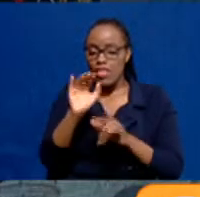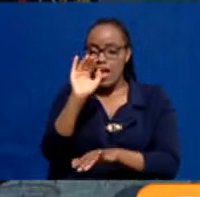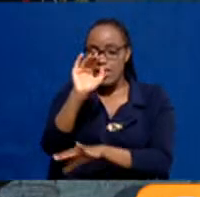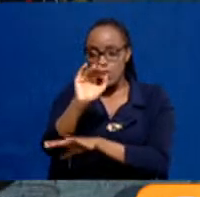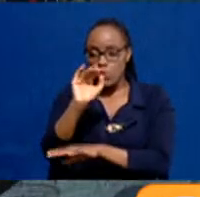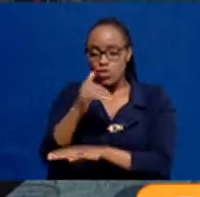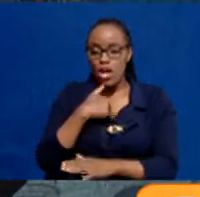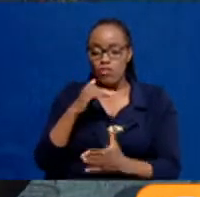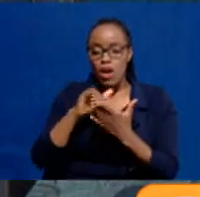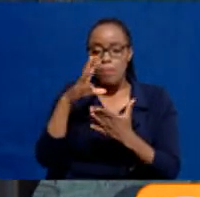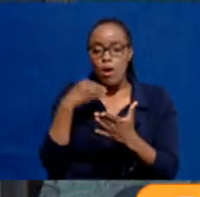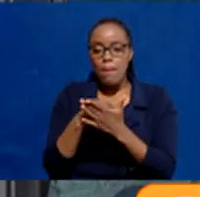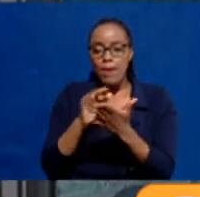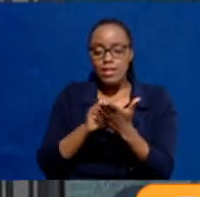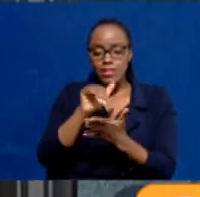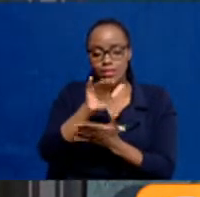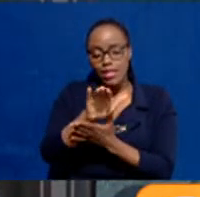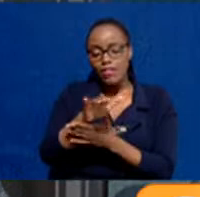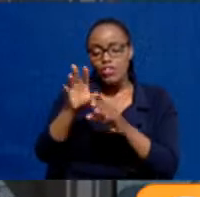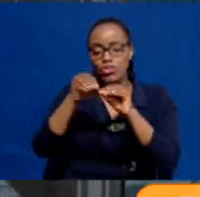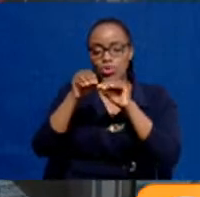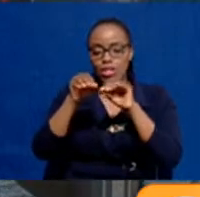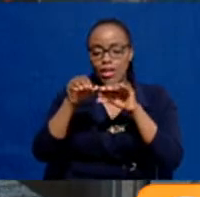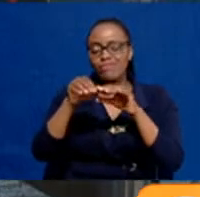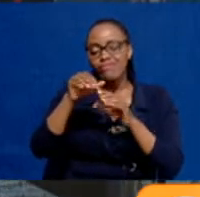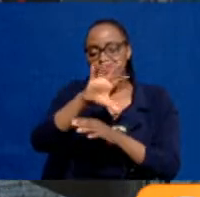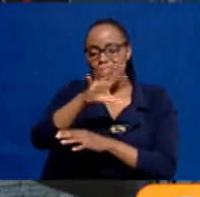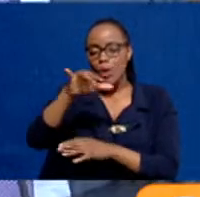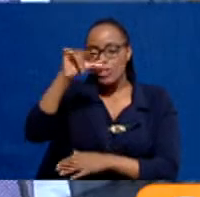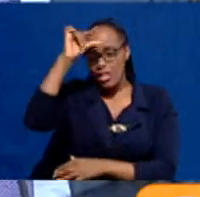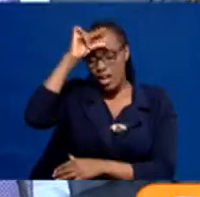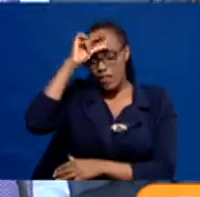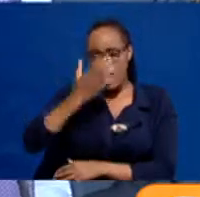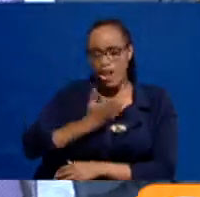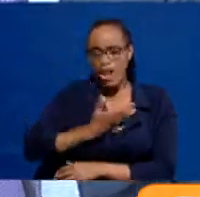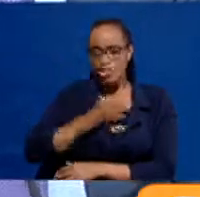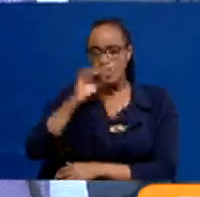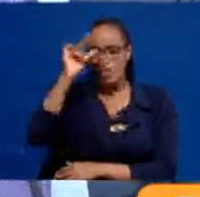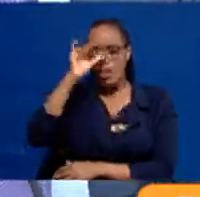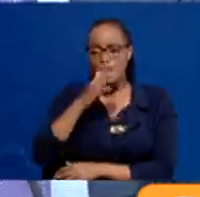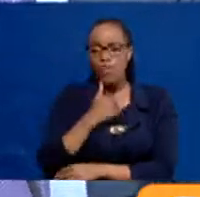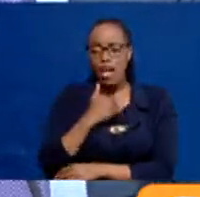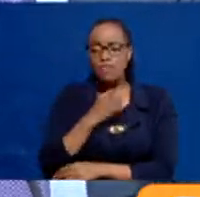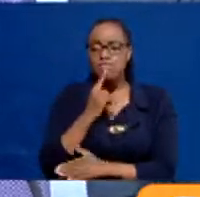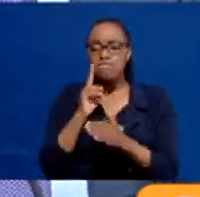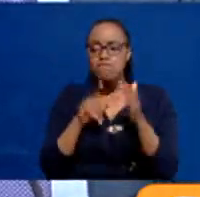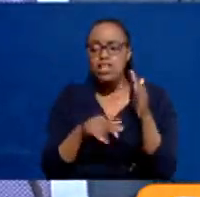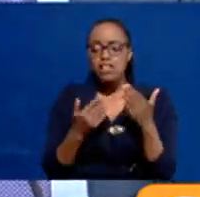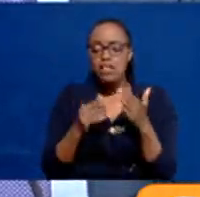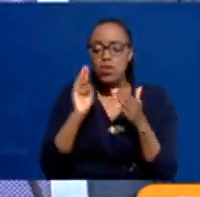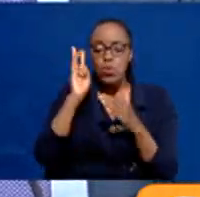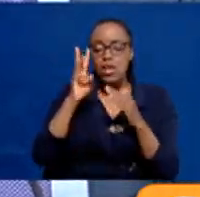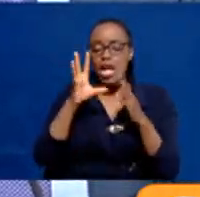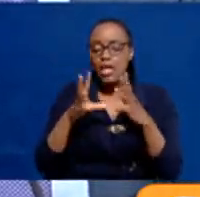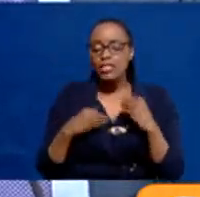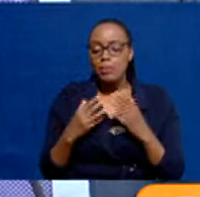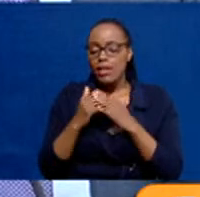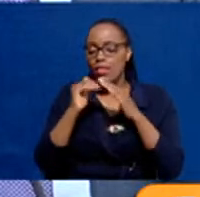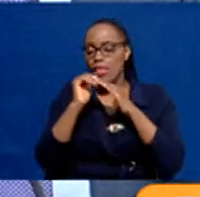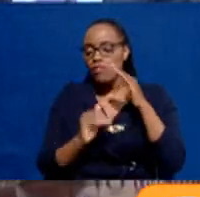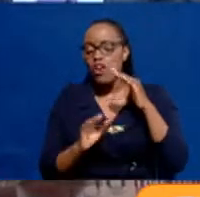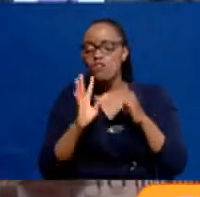to have more money channeled to the devolved units. The Council of Governors have maintained that they will not take anything less